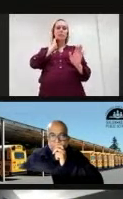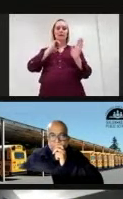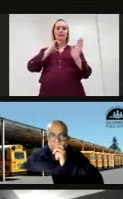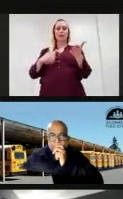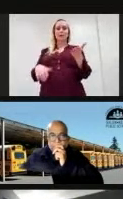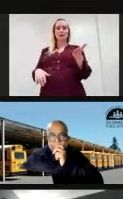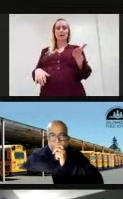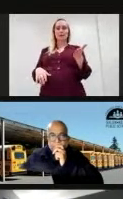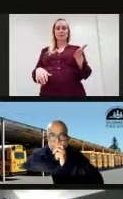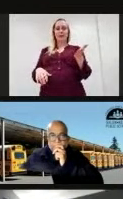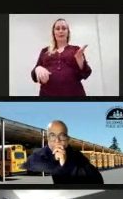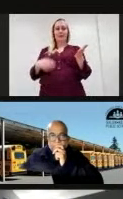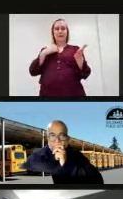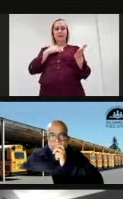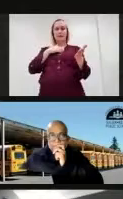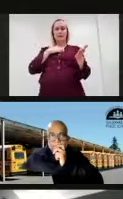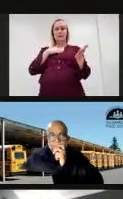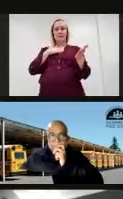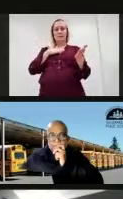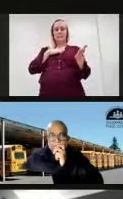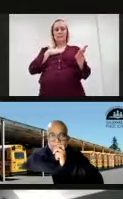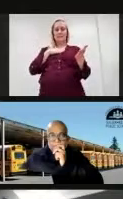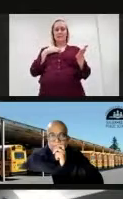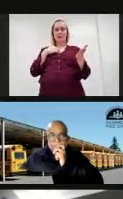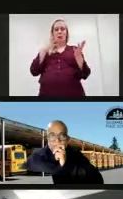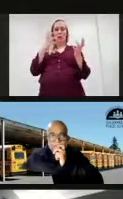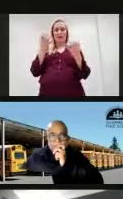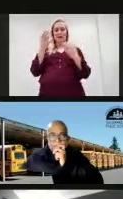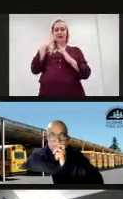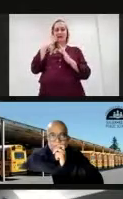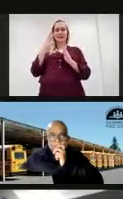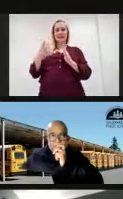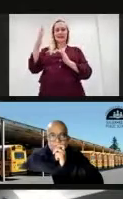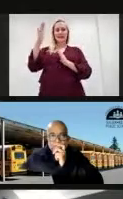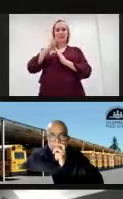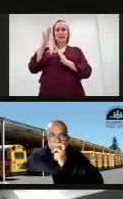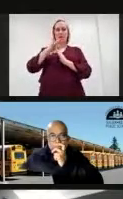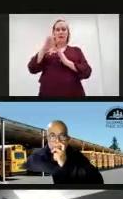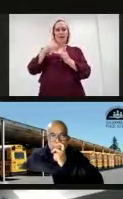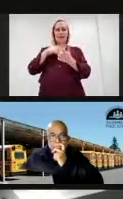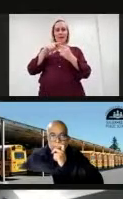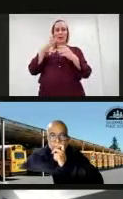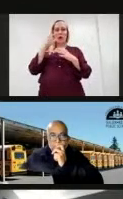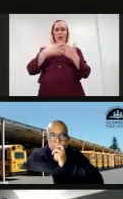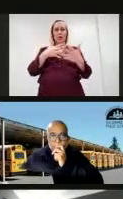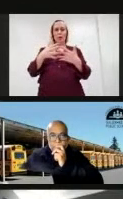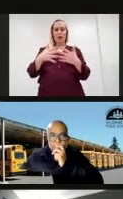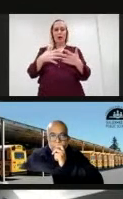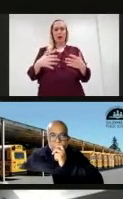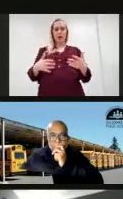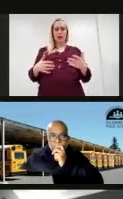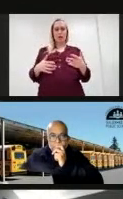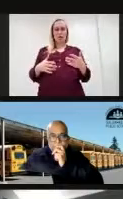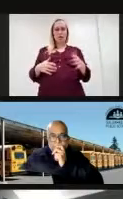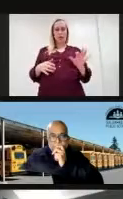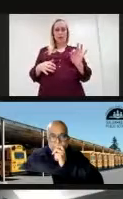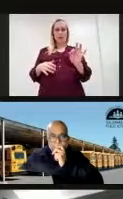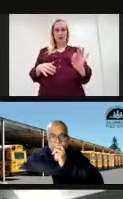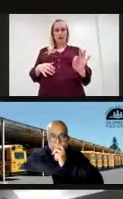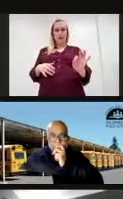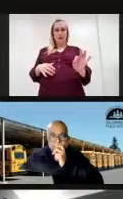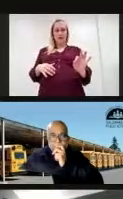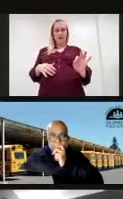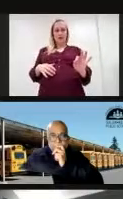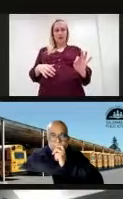so that we can see up through a little farther out. I want to see the top, and I also want to see the gray bands. So can you zoom back at that? That